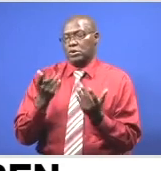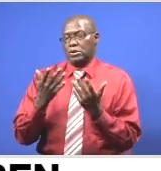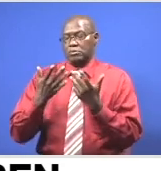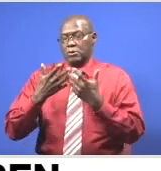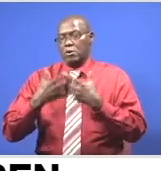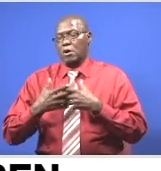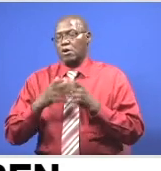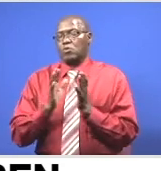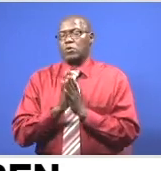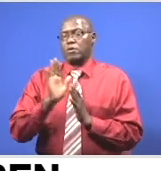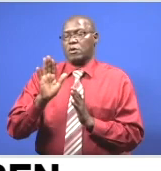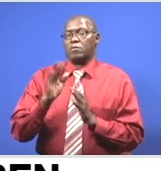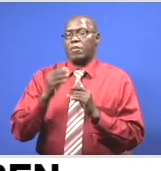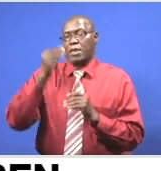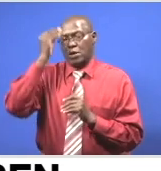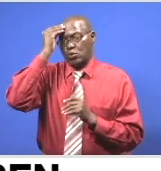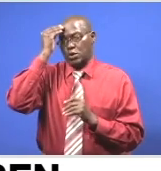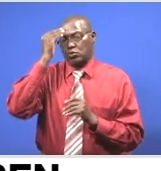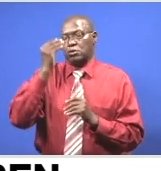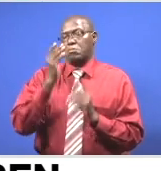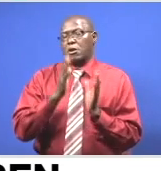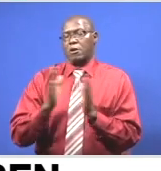their education plans.